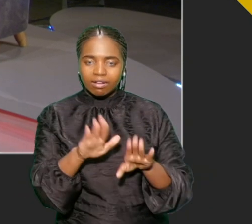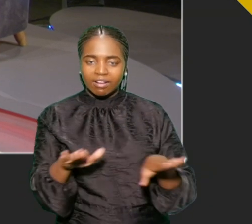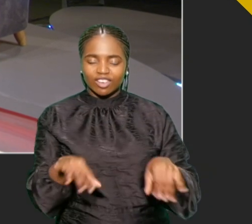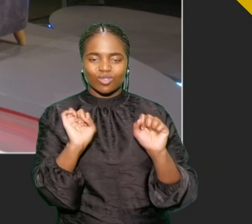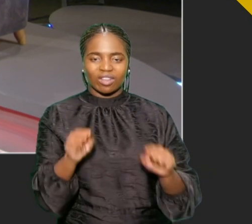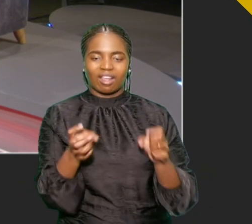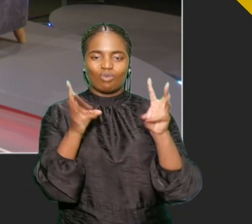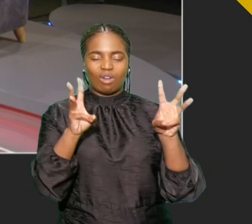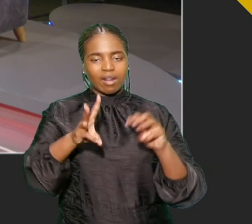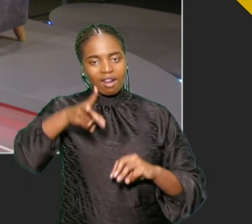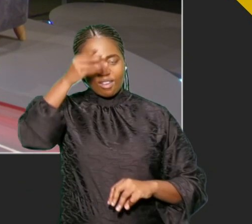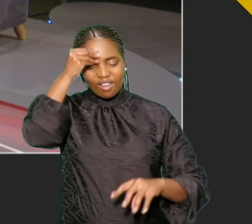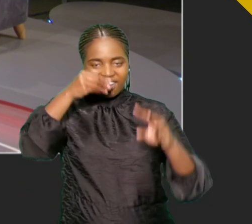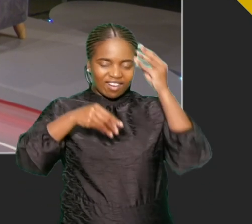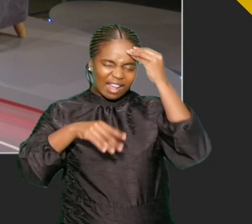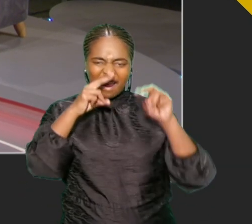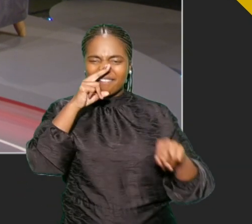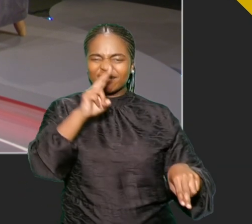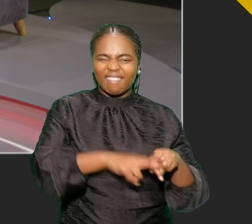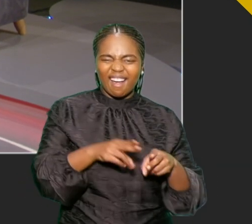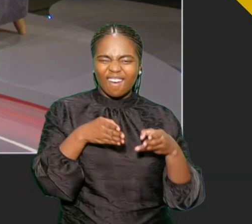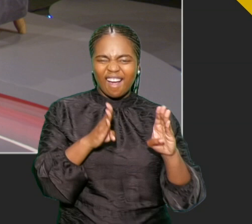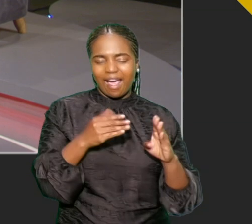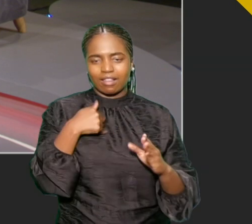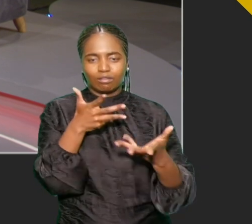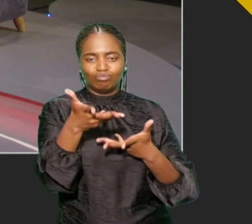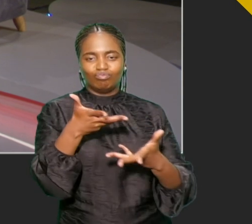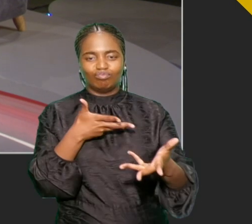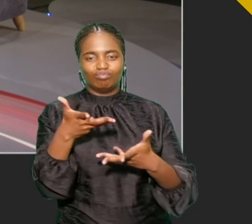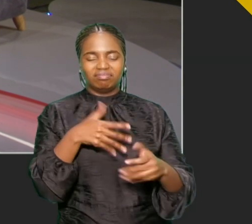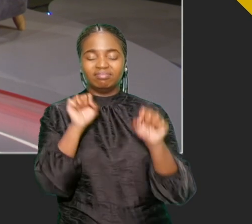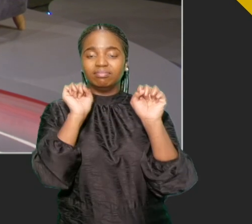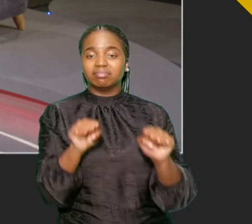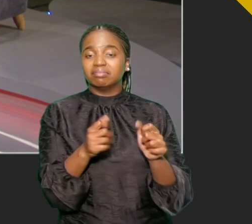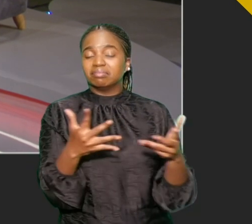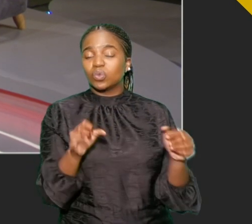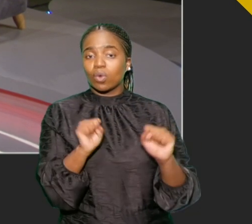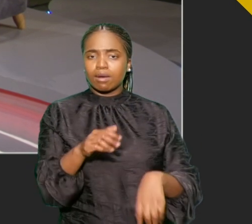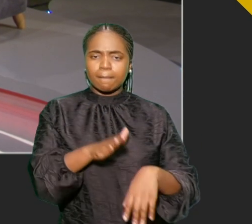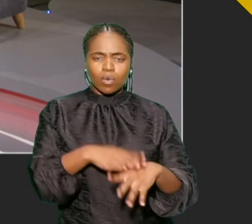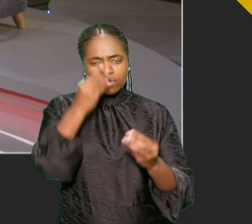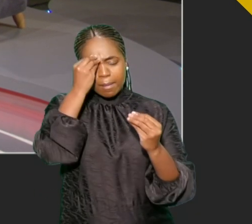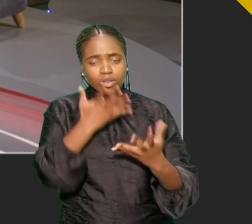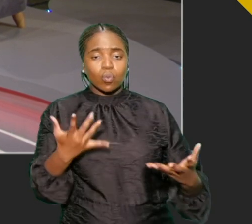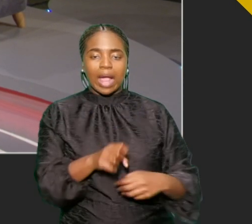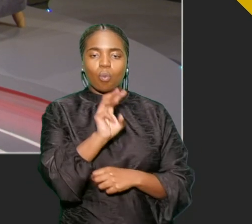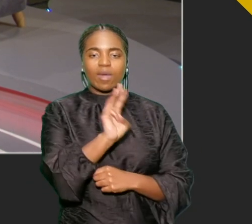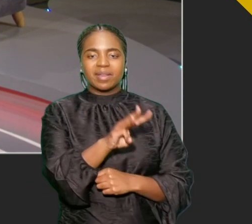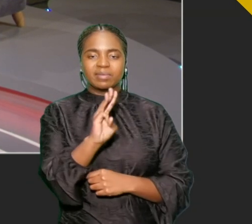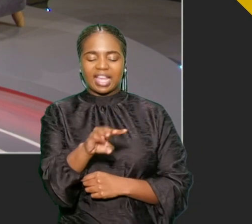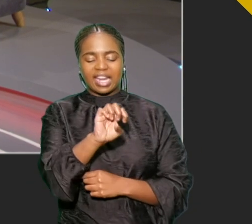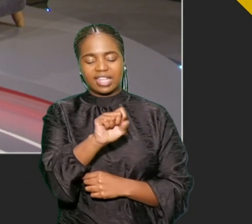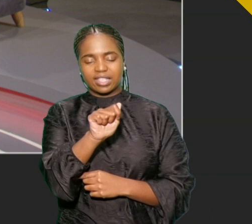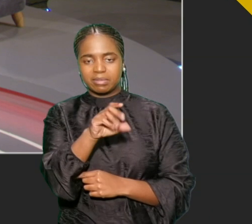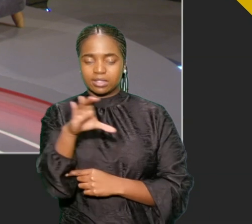Station. And we're going to be educating you in a formal, informal, and an interactive way. And you can find most of this information in all our channel